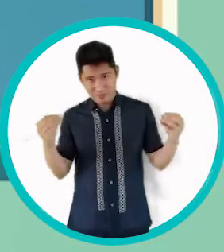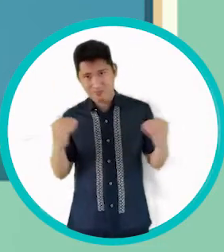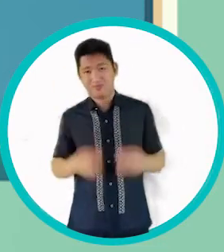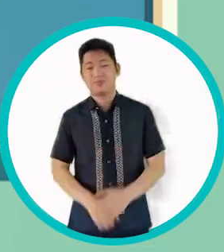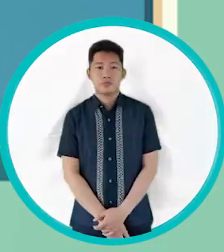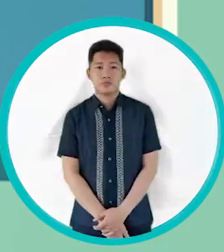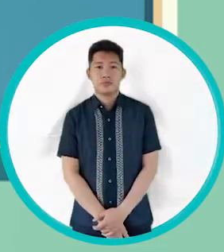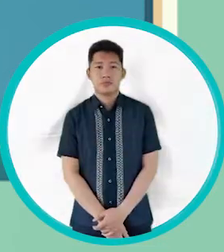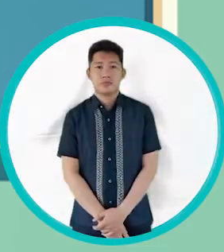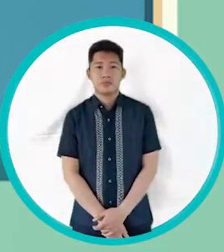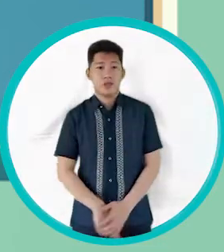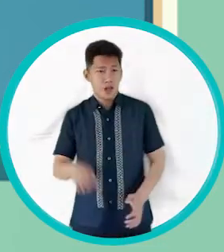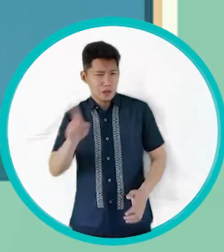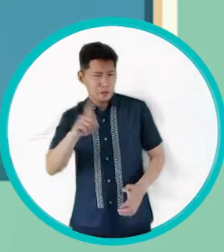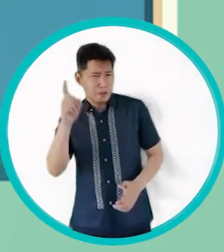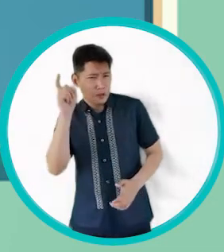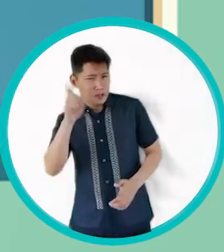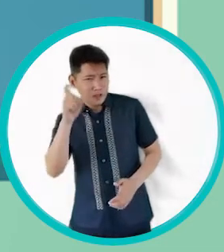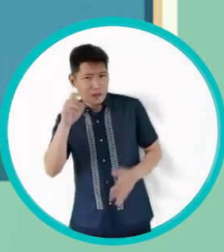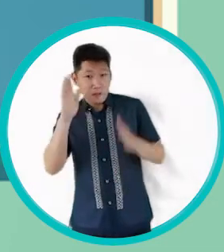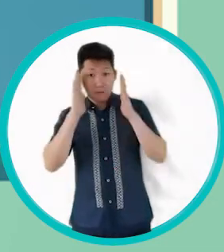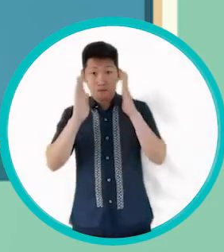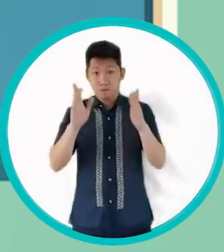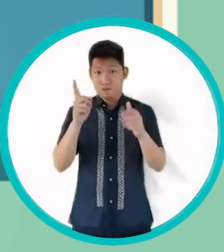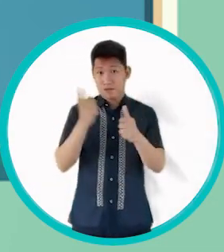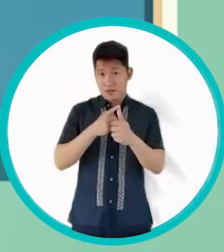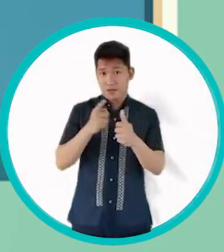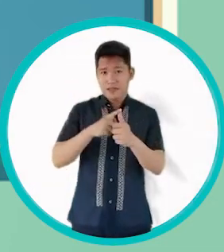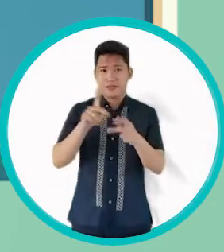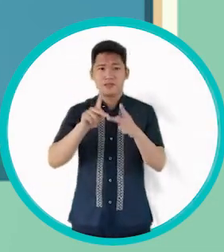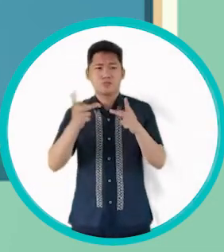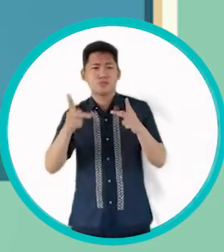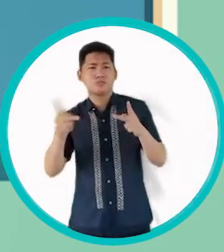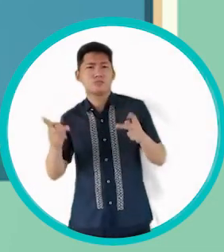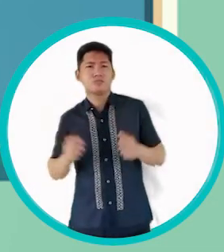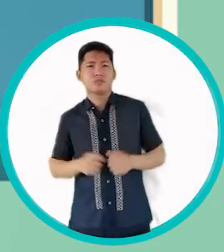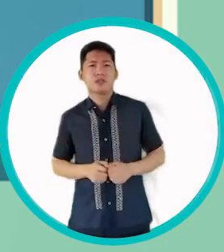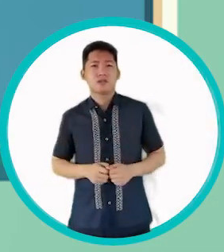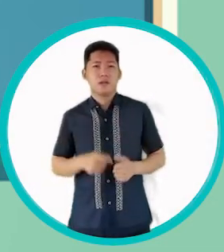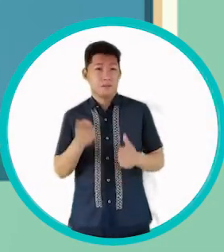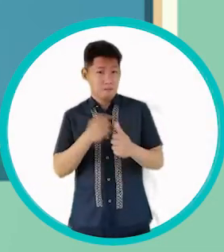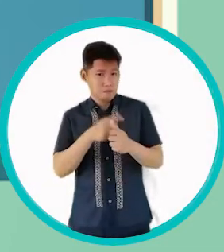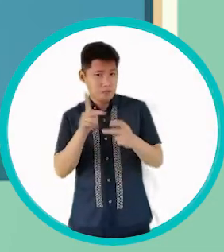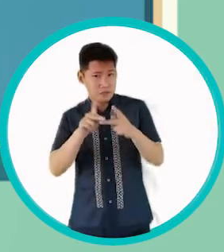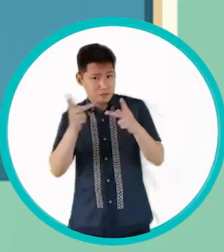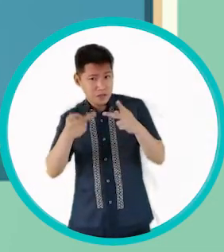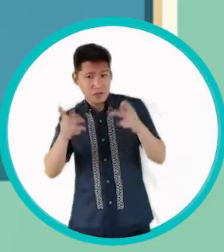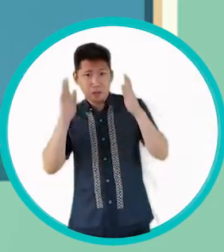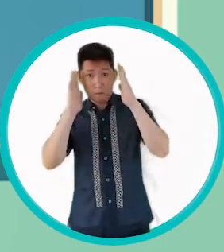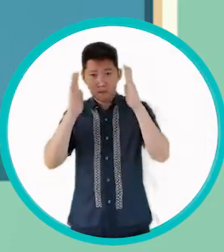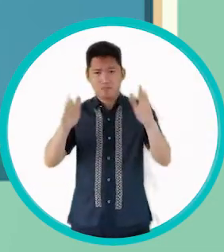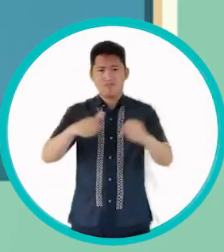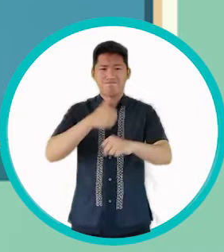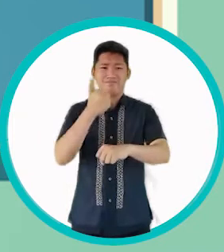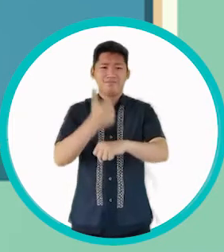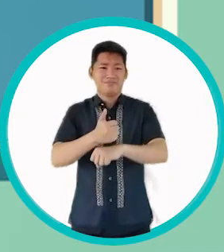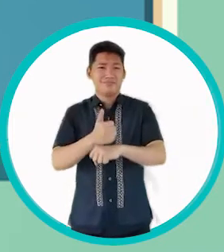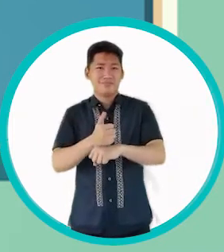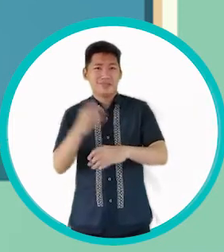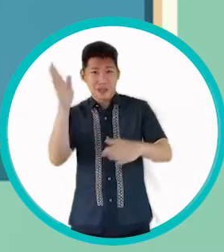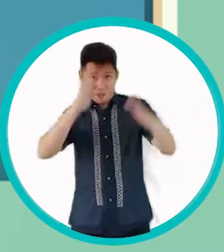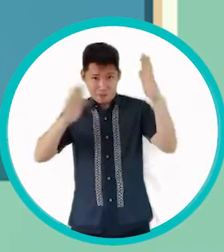solution. What should be the focus on the first paragraph? The first paragraph may focus